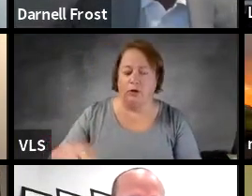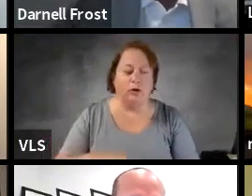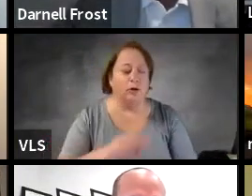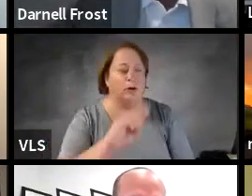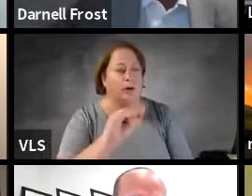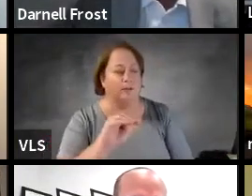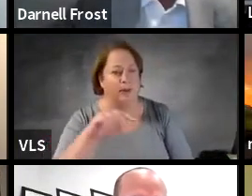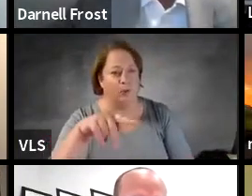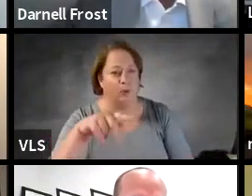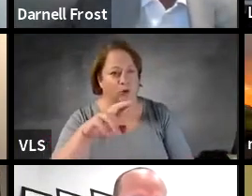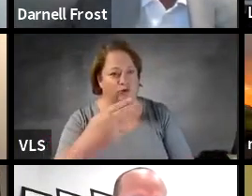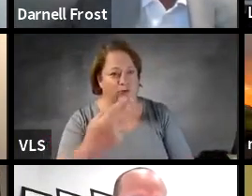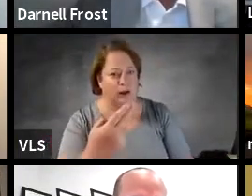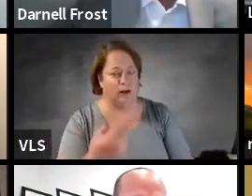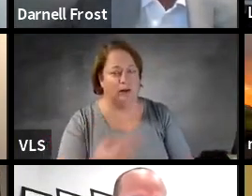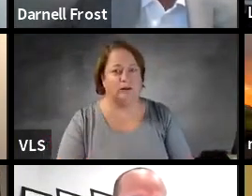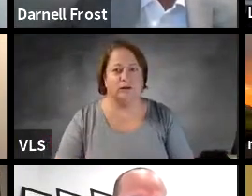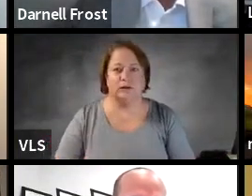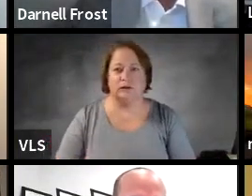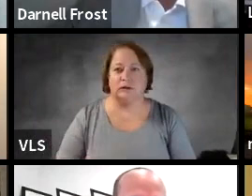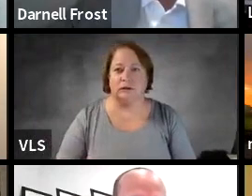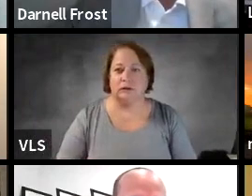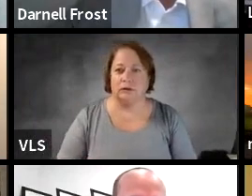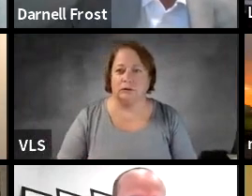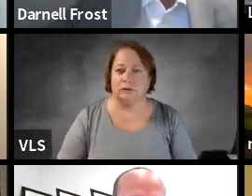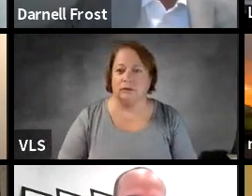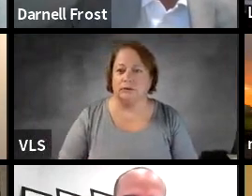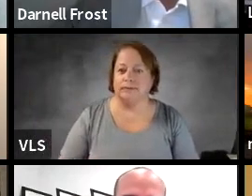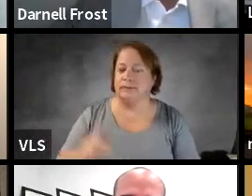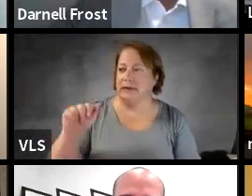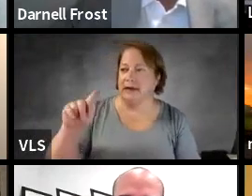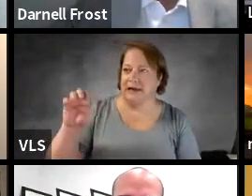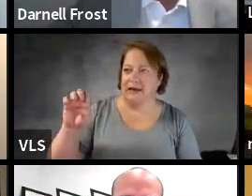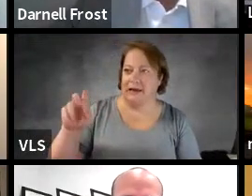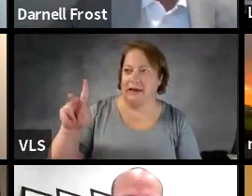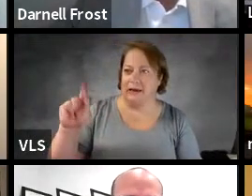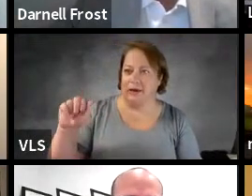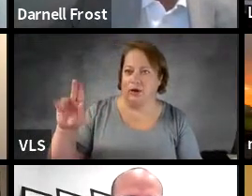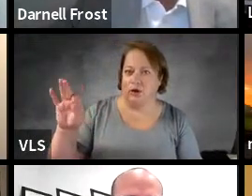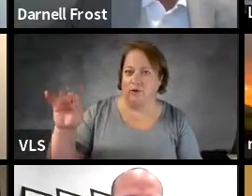Maplewood Richmond Heights. Katie Kaufman.